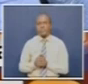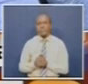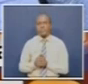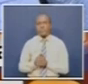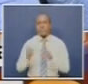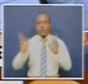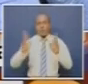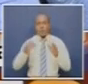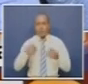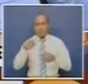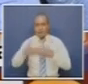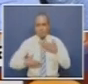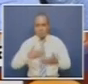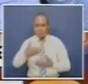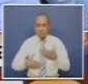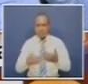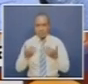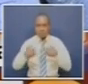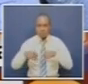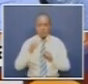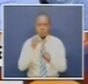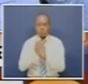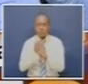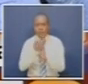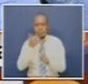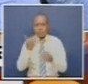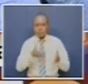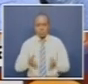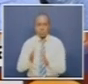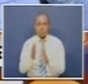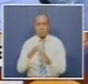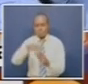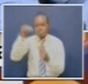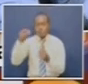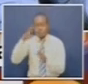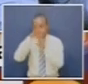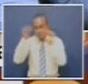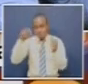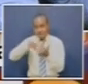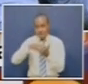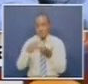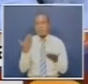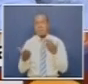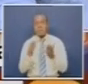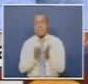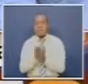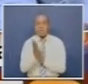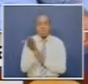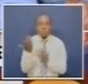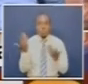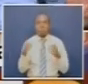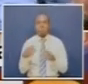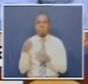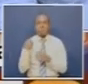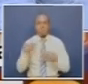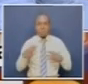Already there's a process trying to work out the best formula of how to arrive to the presidential candidate. Mm-hmm. It could be through, you know, universal suffrage. It could be